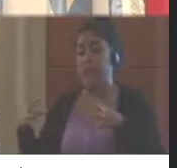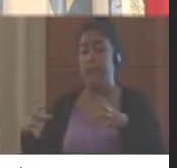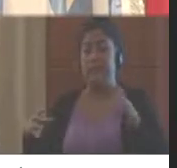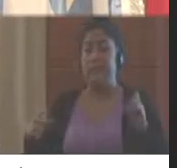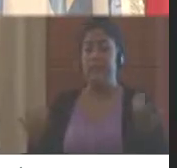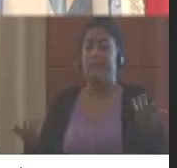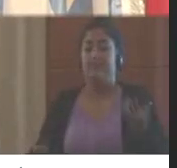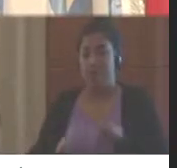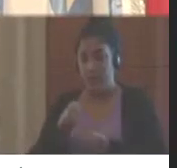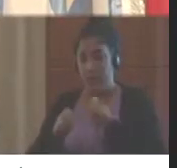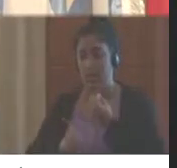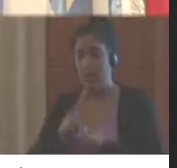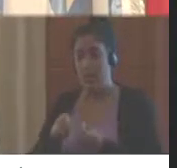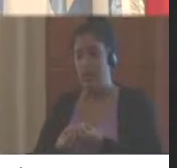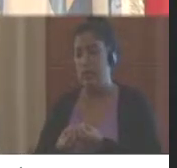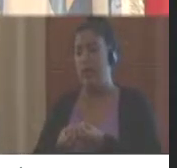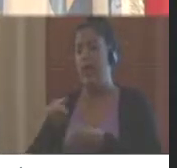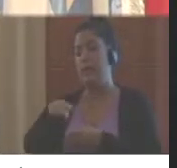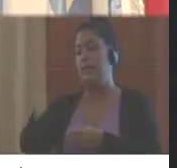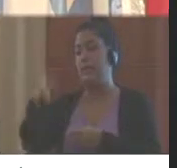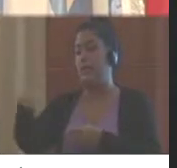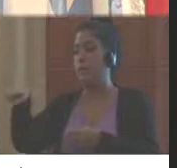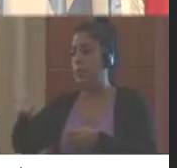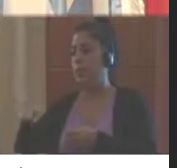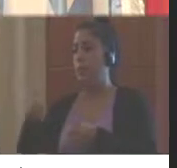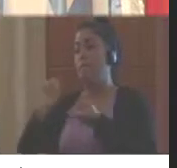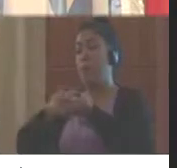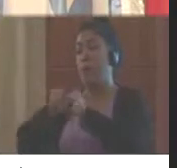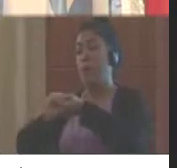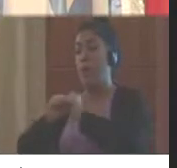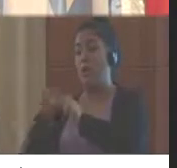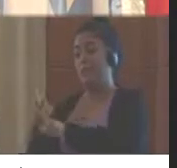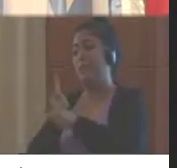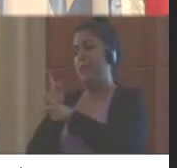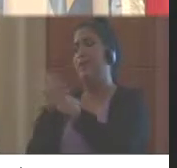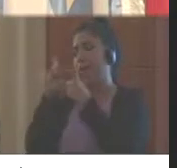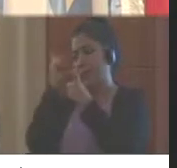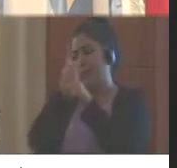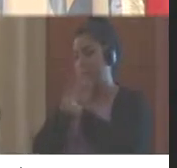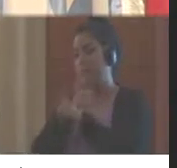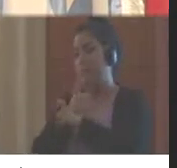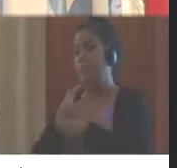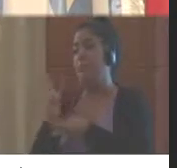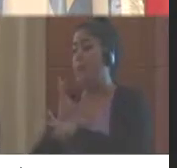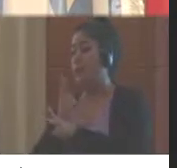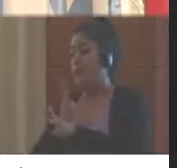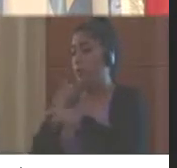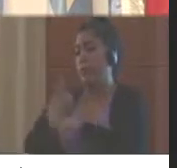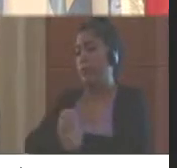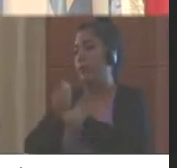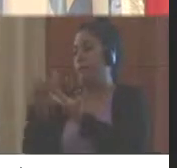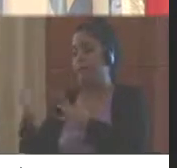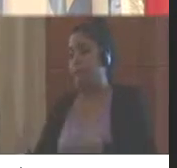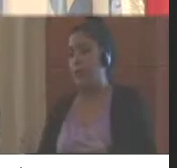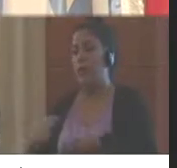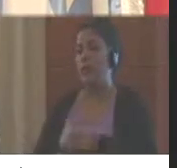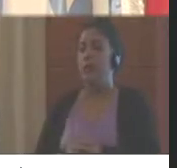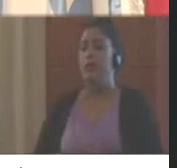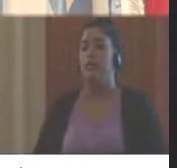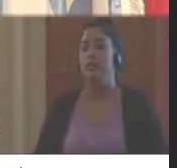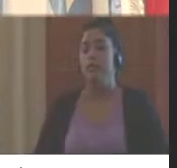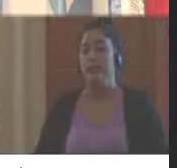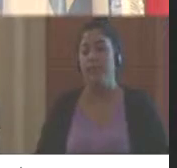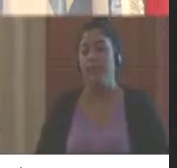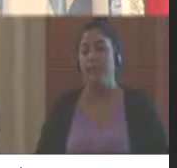has been anarchic, and that's where historically we have the greatest security problems for us to be able to work with